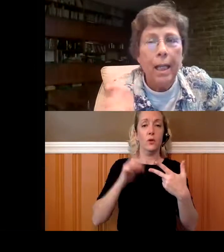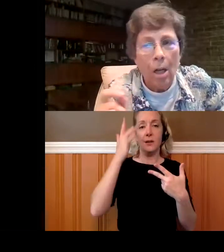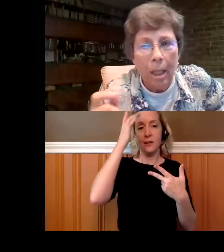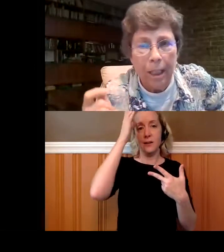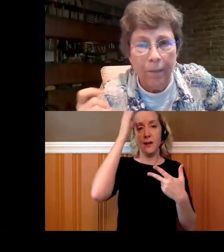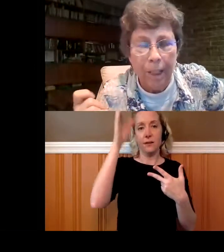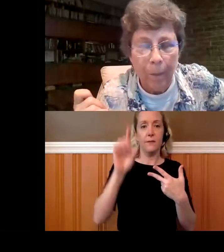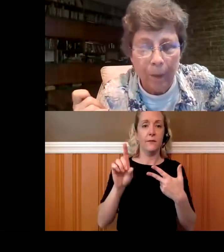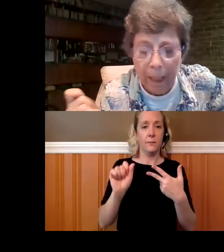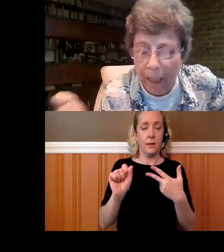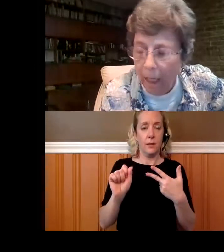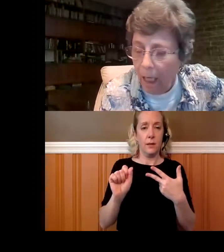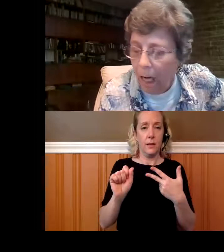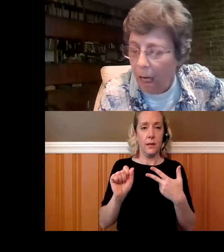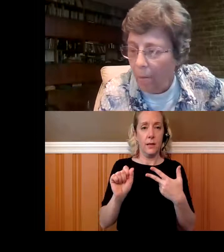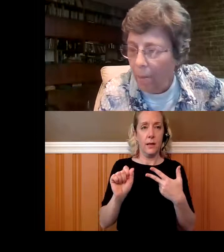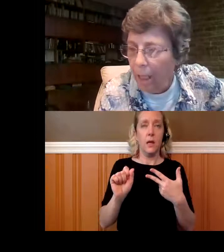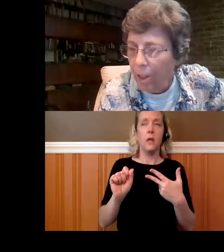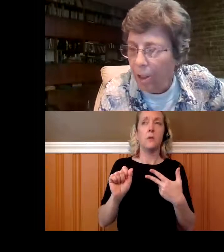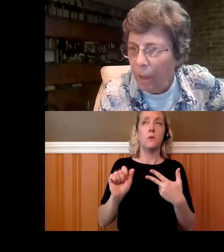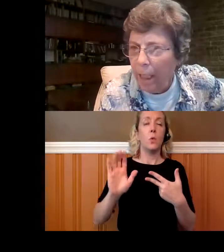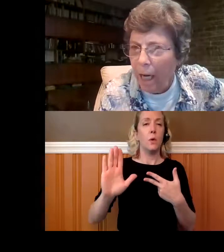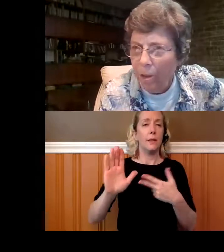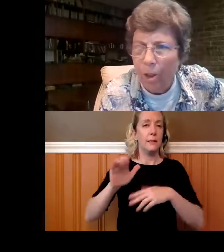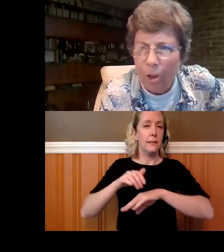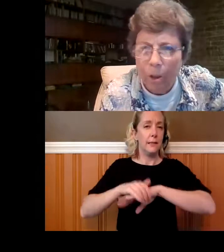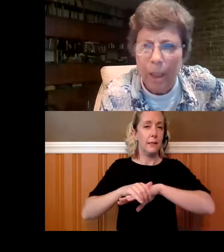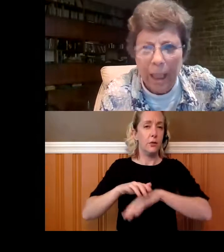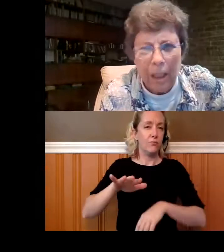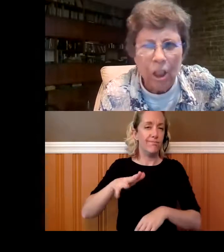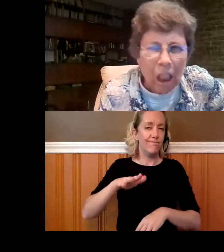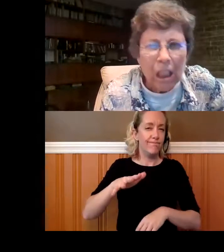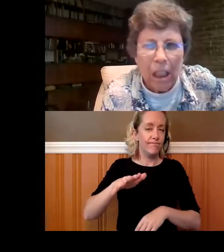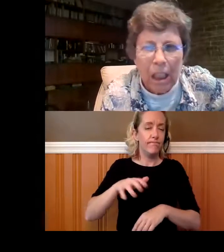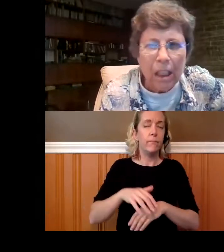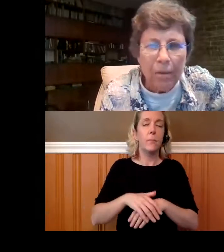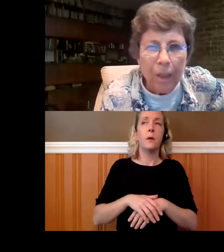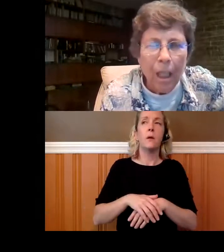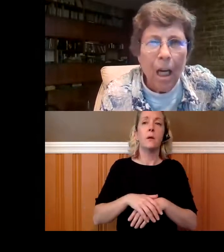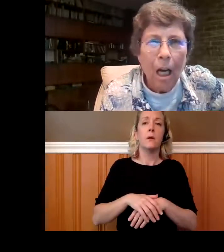he understood English kind of, and